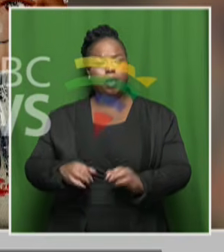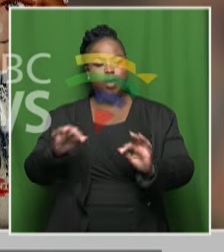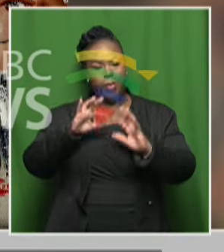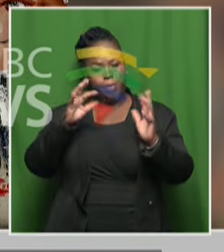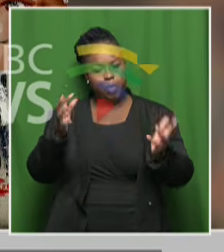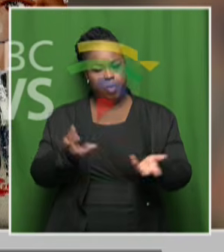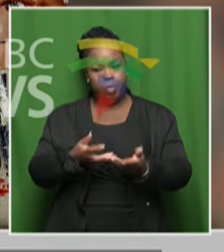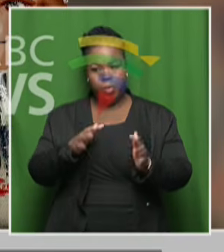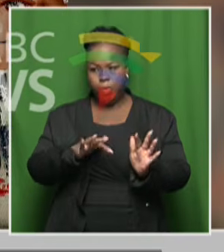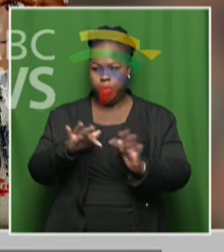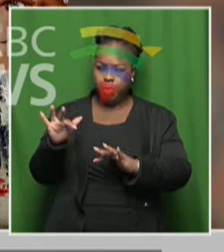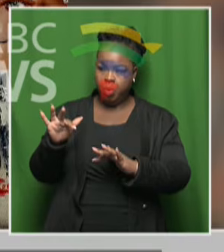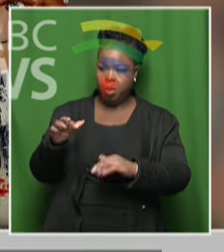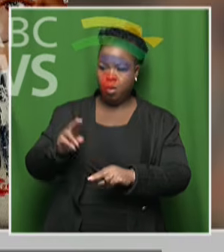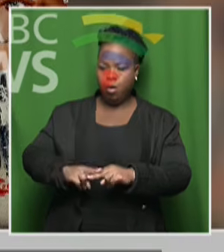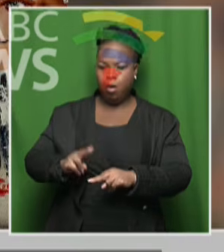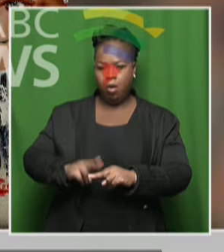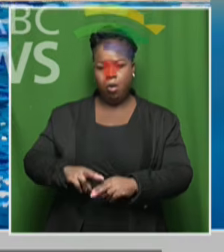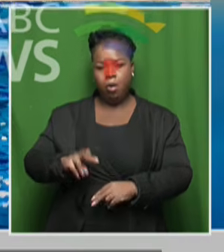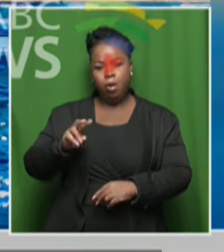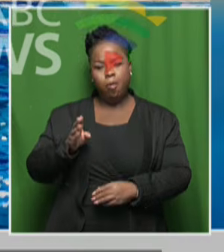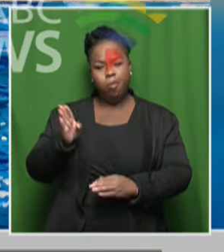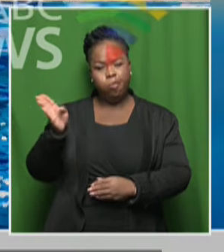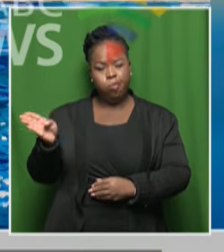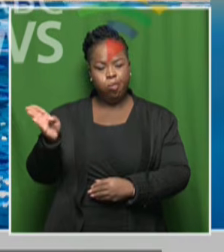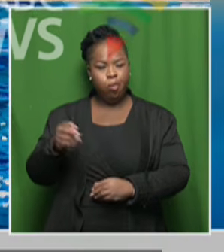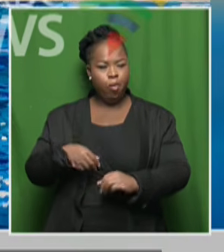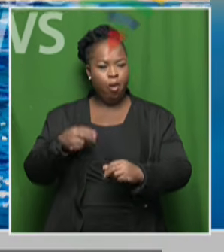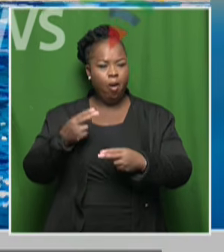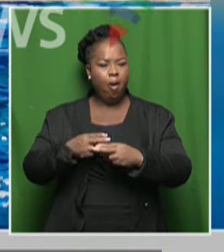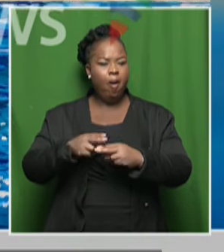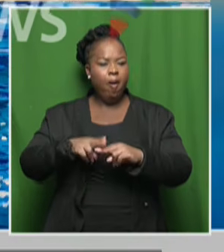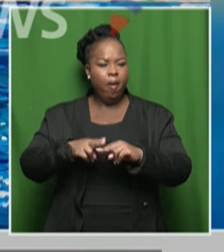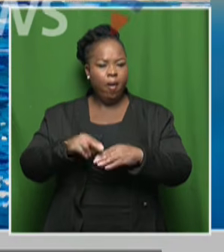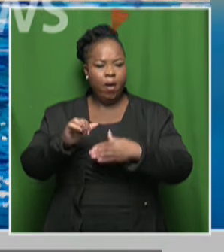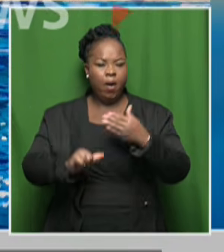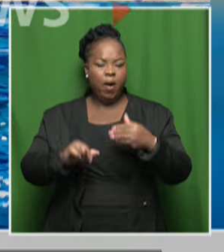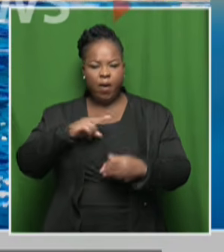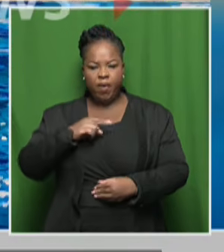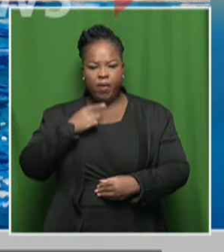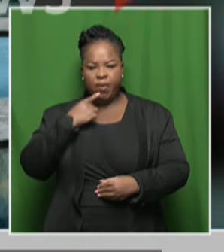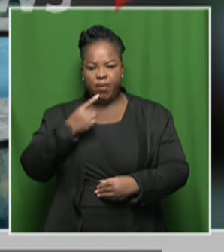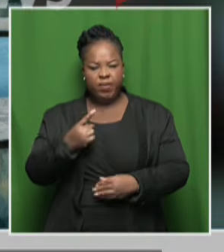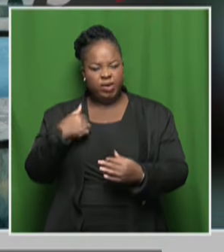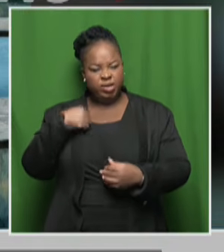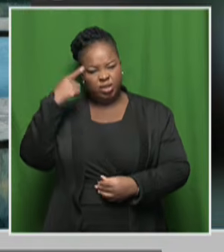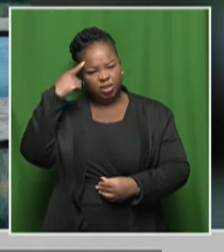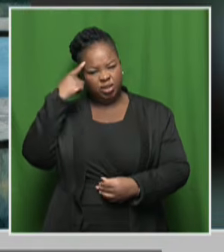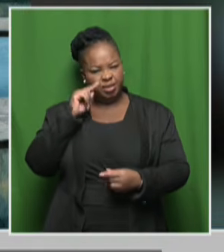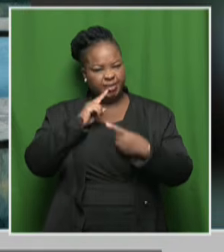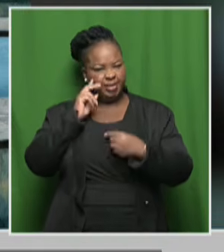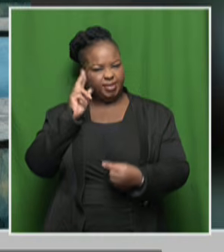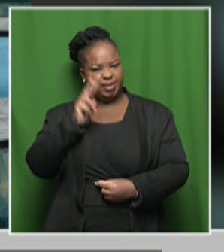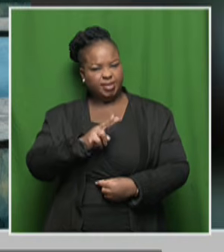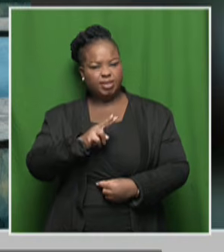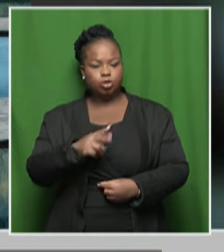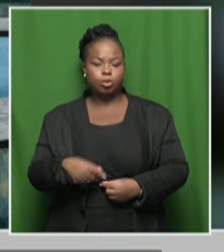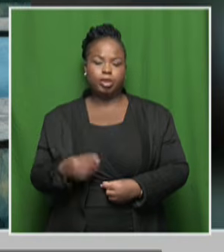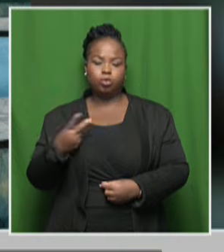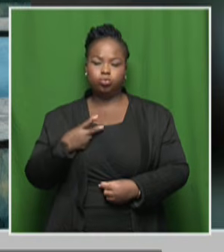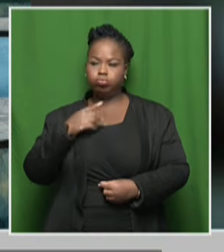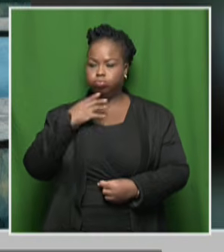Cape Town in February and is actually joining the fair. So I think that from that perspective, the fair